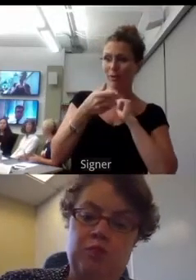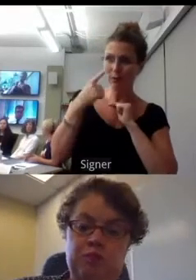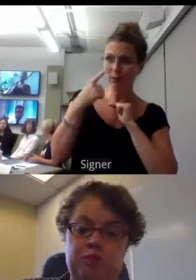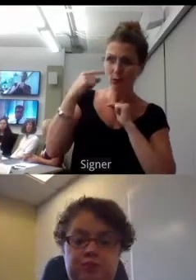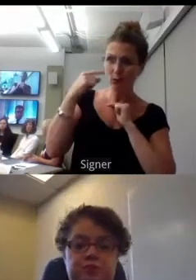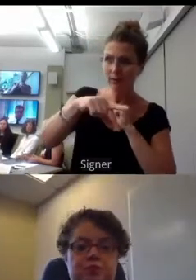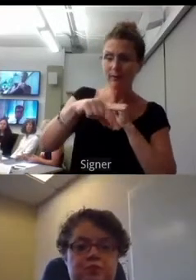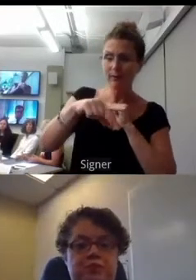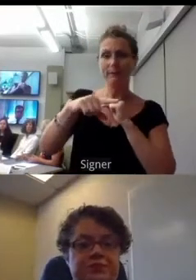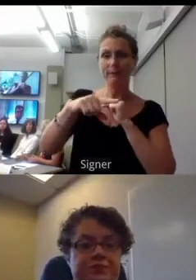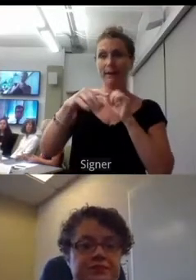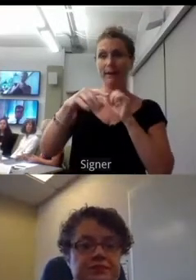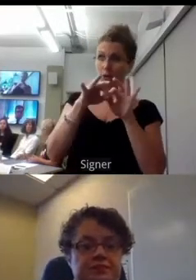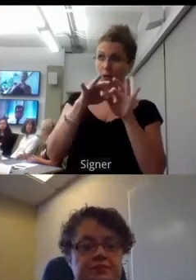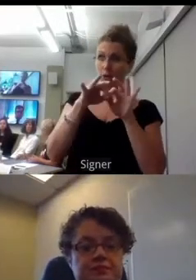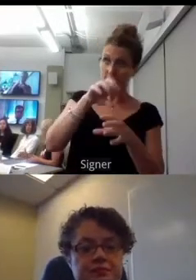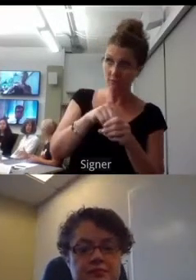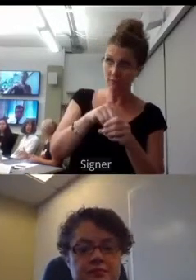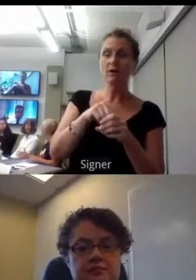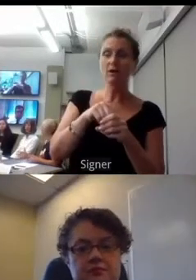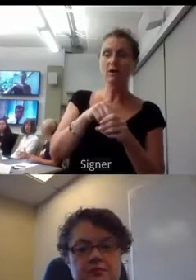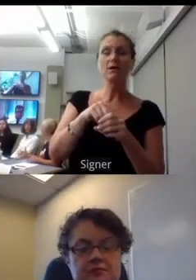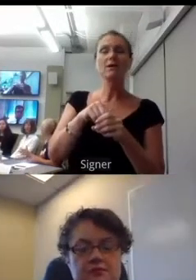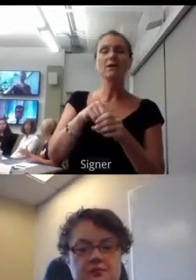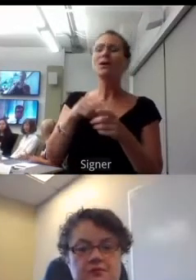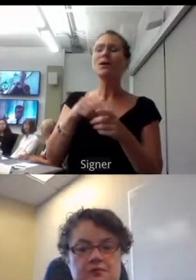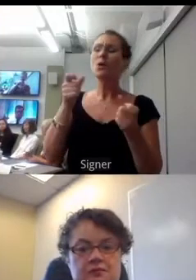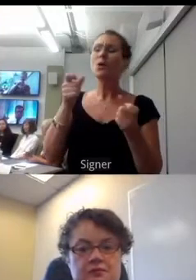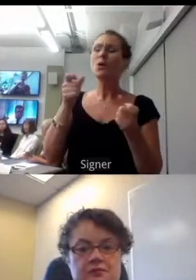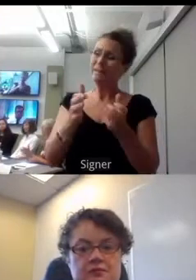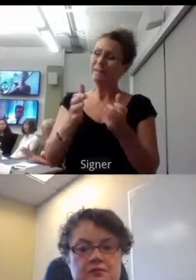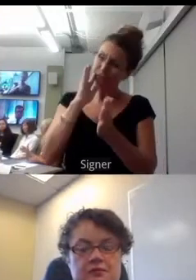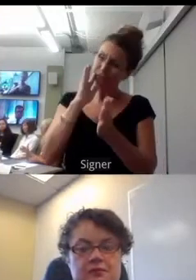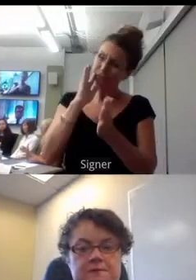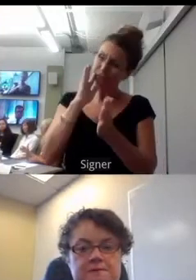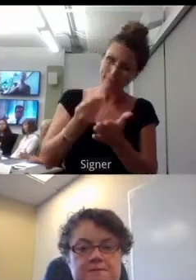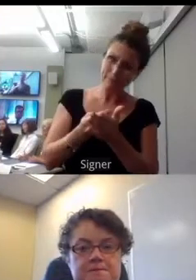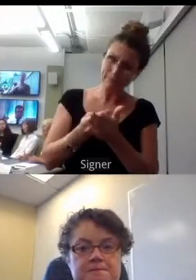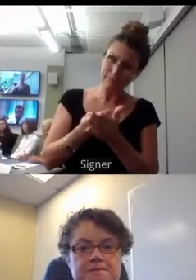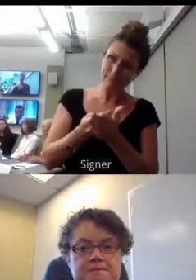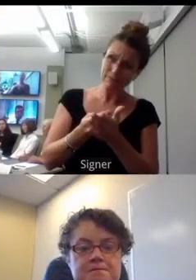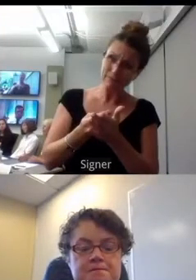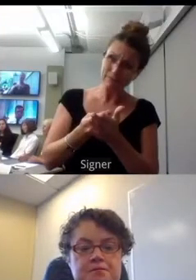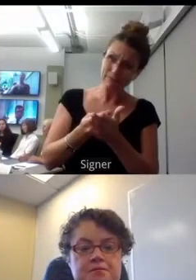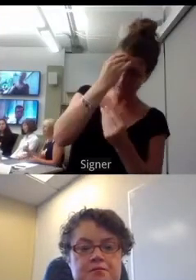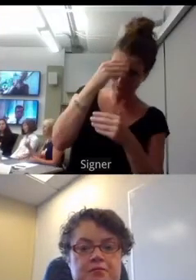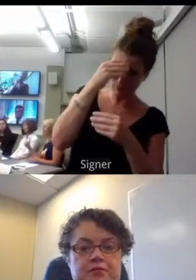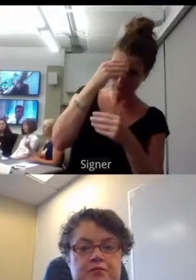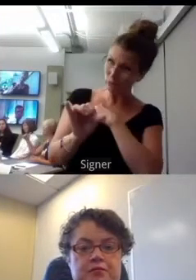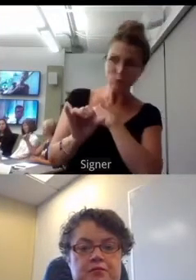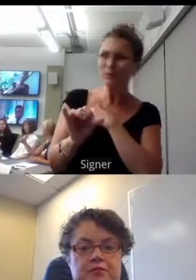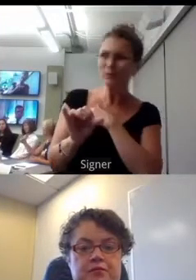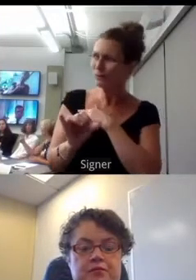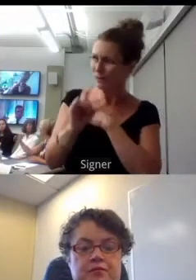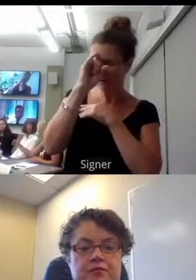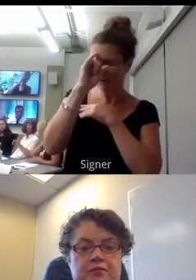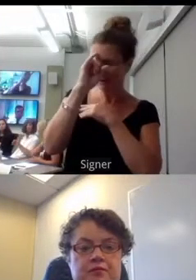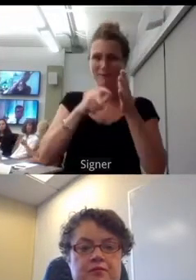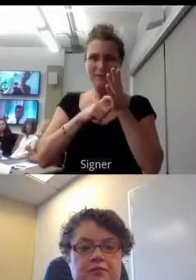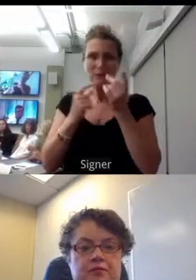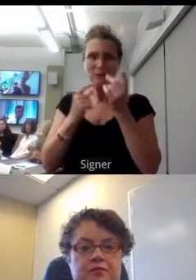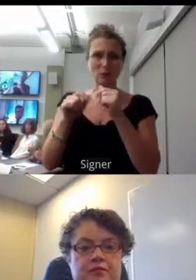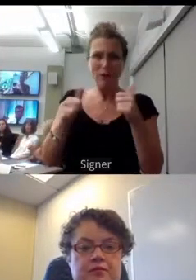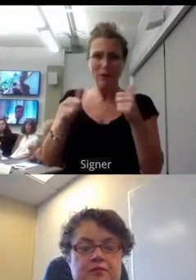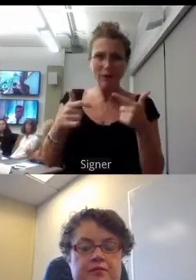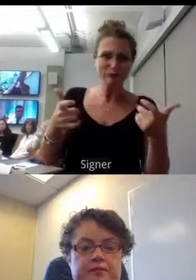with accessibility in mind or built in. And so they kept seeing it as an add-on. And we typically pushed back